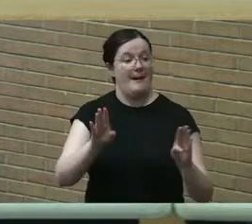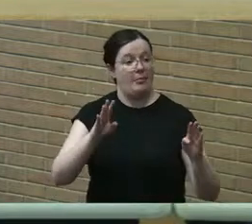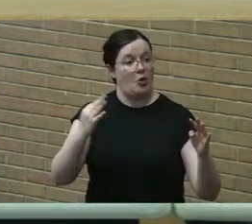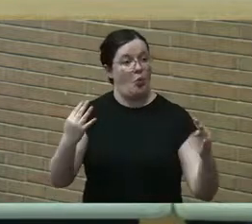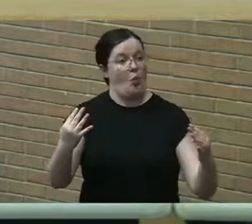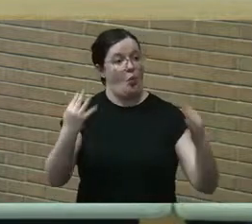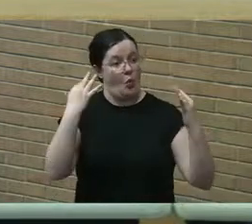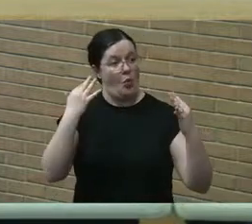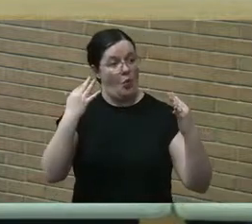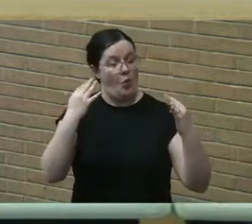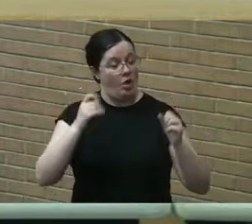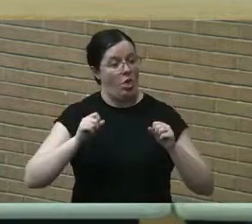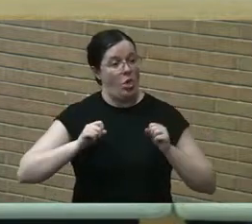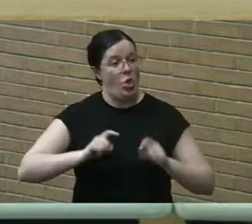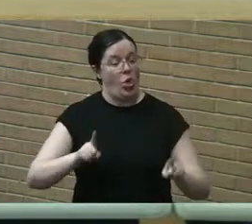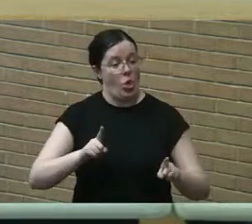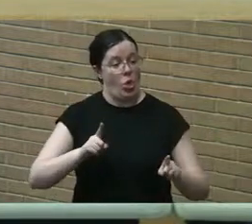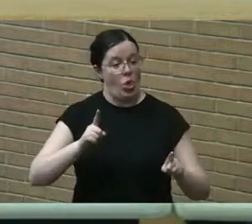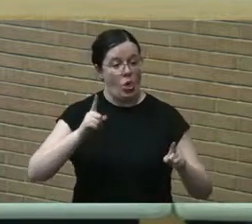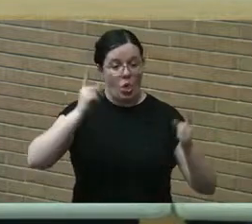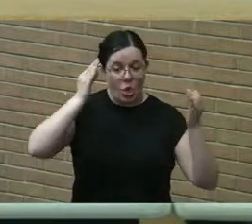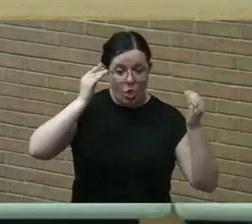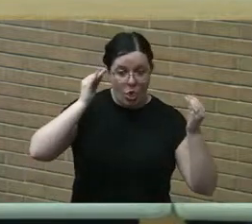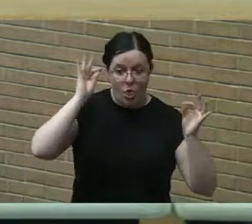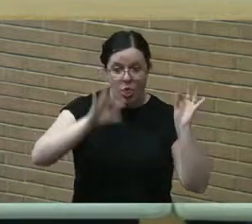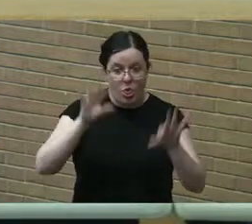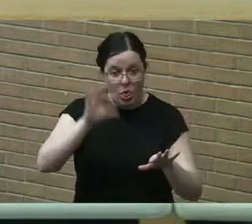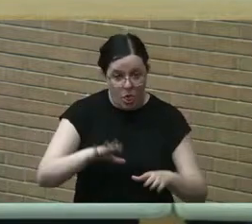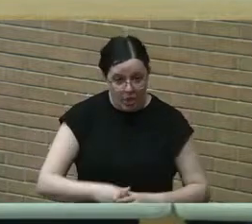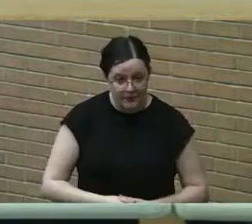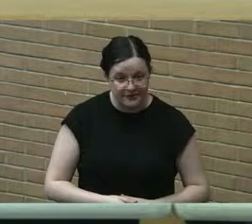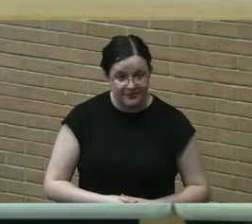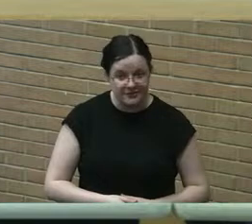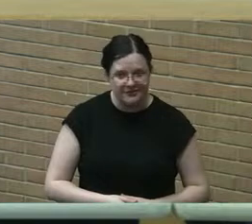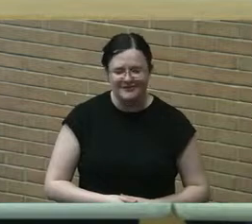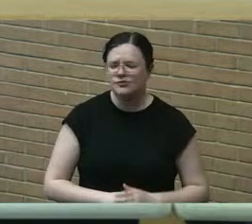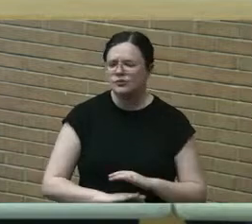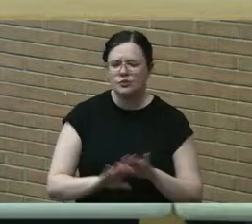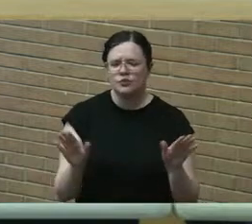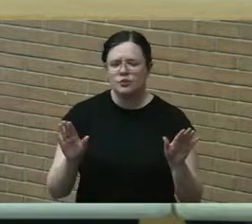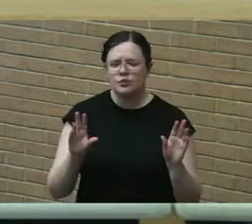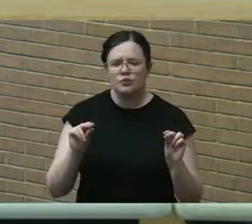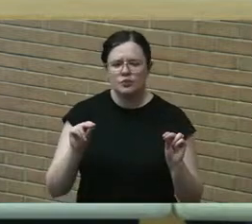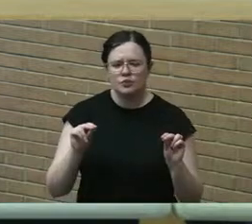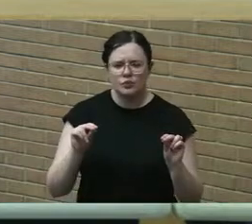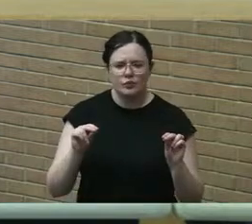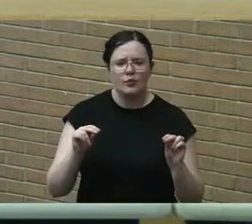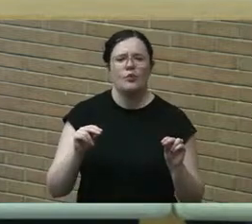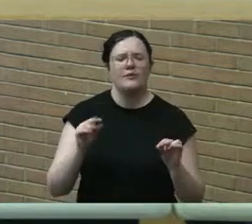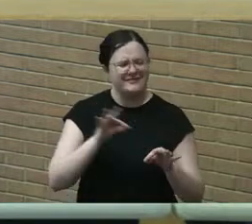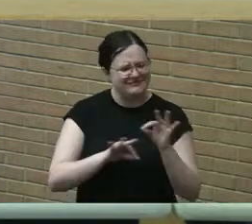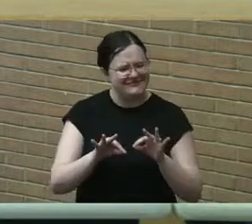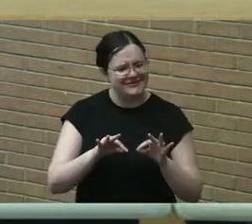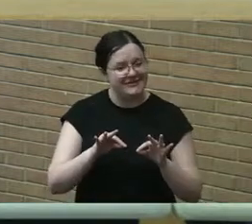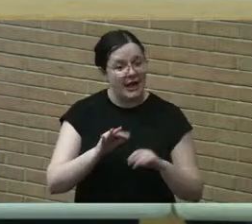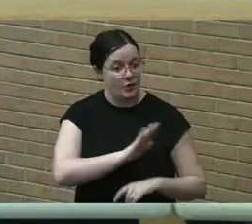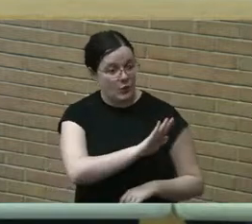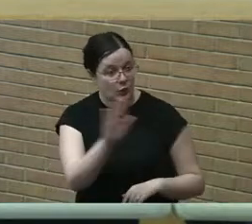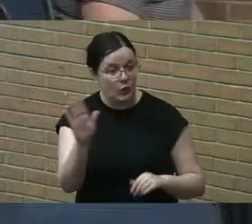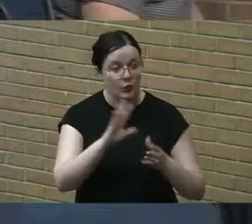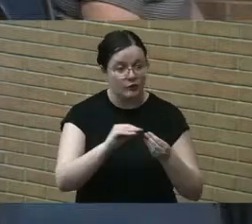any thoughts on the petitions or anything that anybody else has said, but I'm going to listen very closely to all of